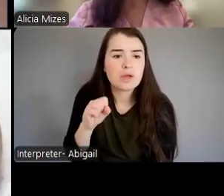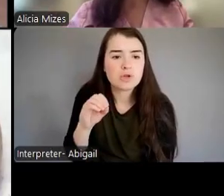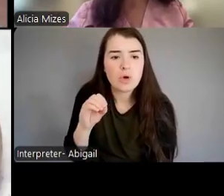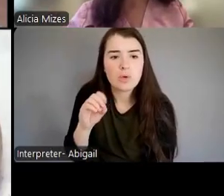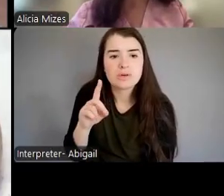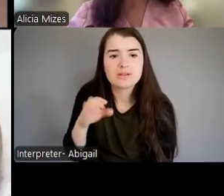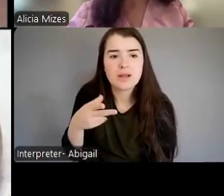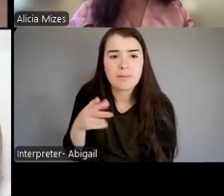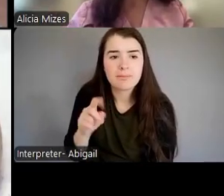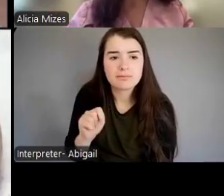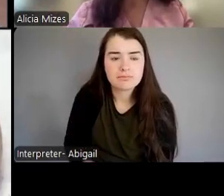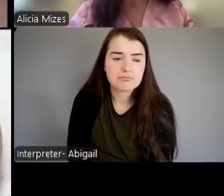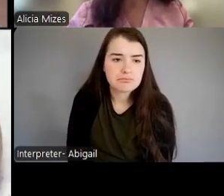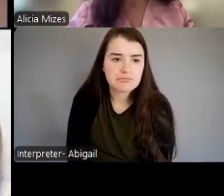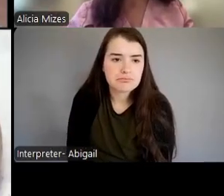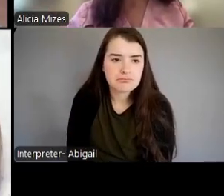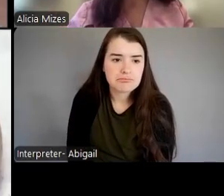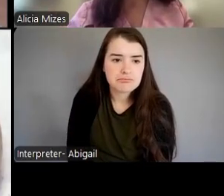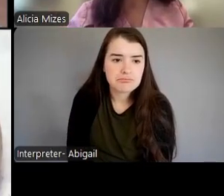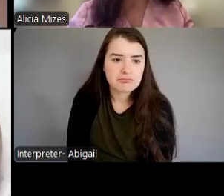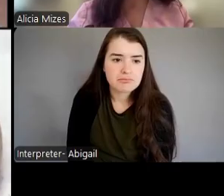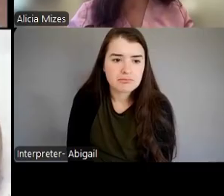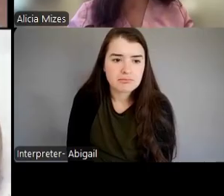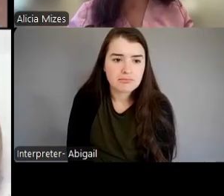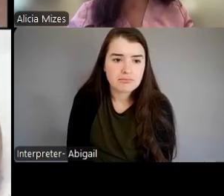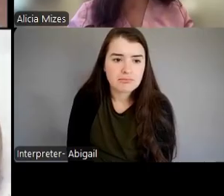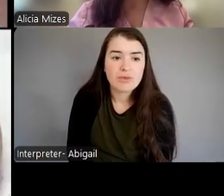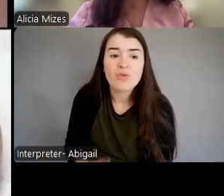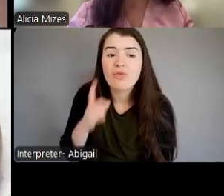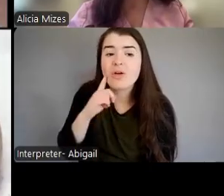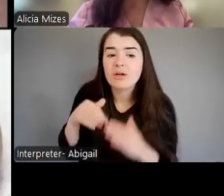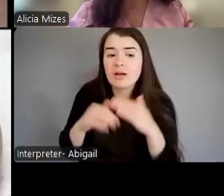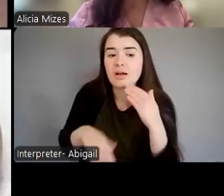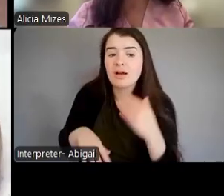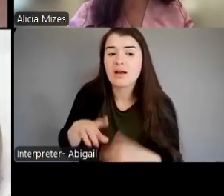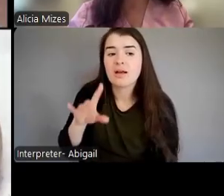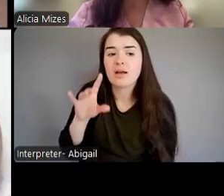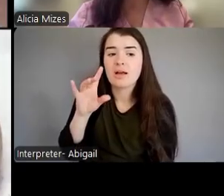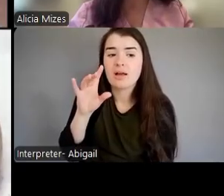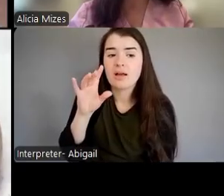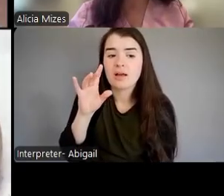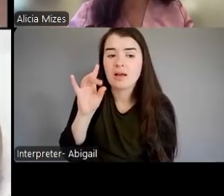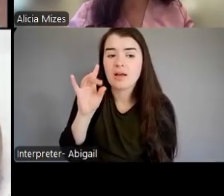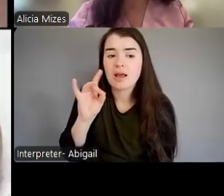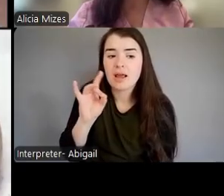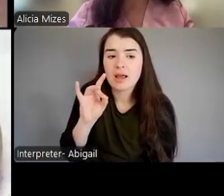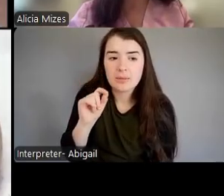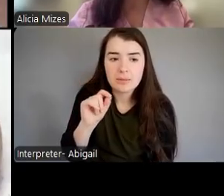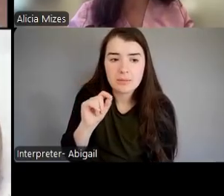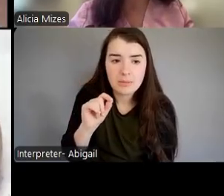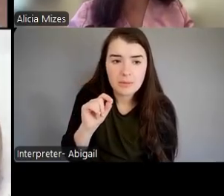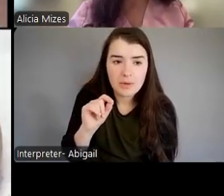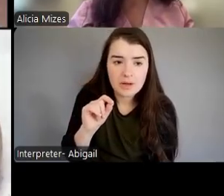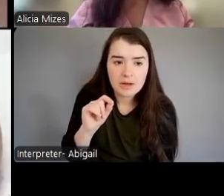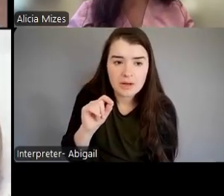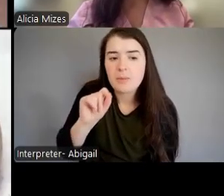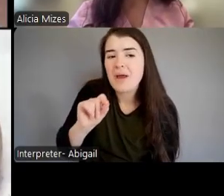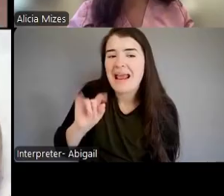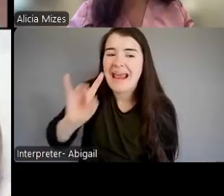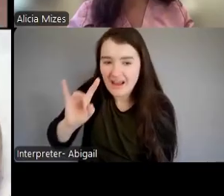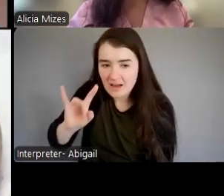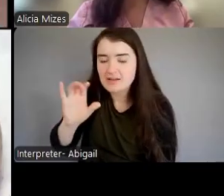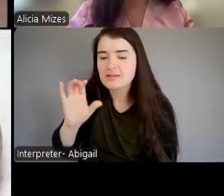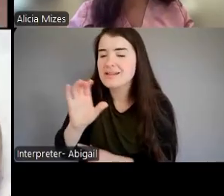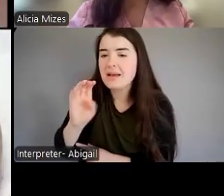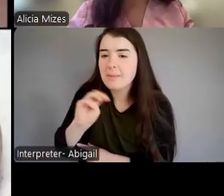for melanomas that are less than 0.8 centimeters, we don't need to do the sentinel lymph node biopsy where we're sampling those lymph nodes. And